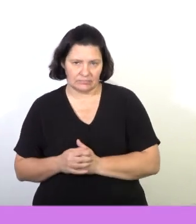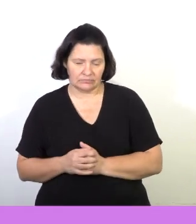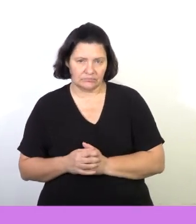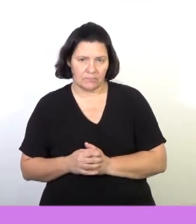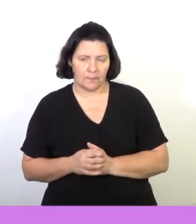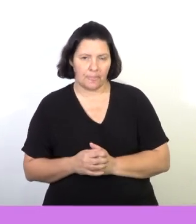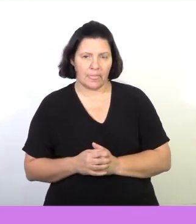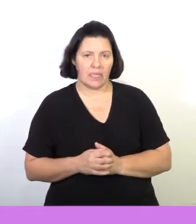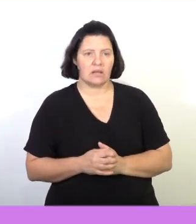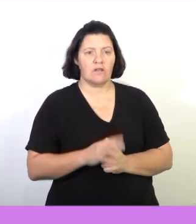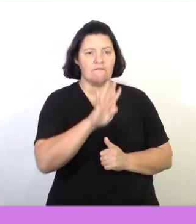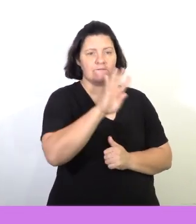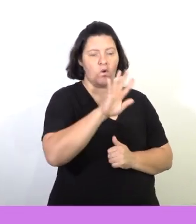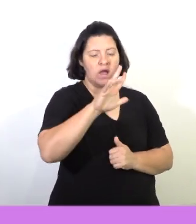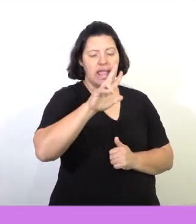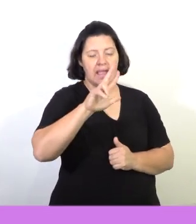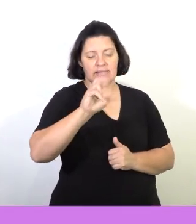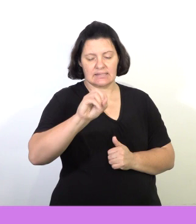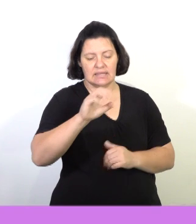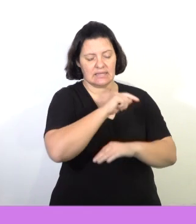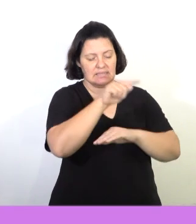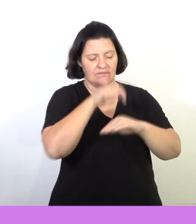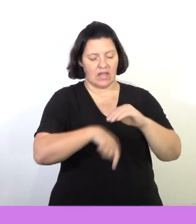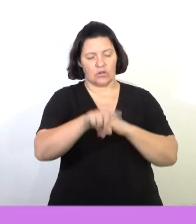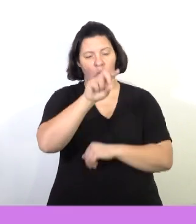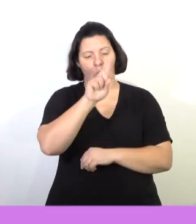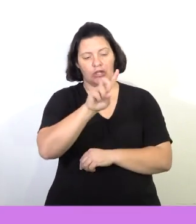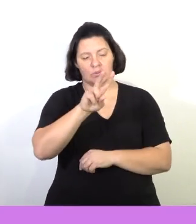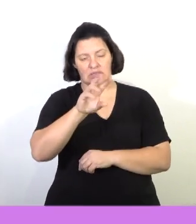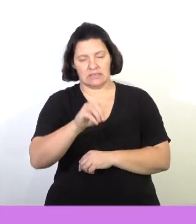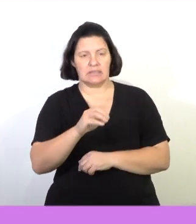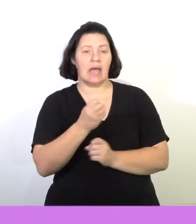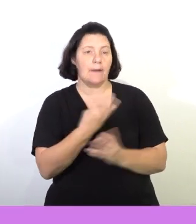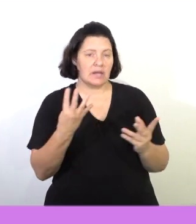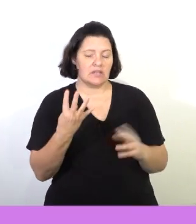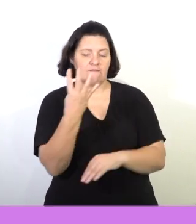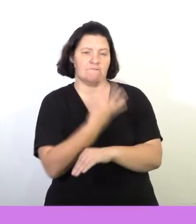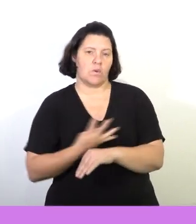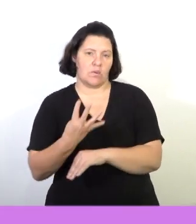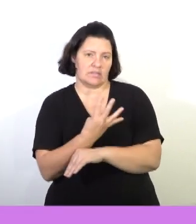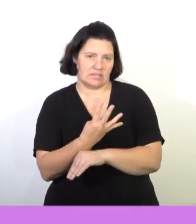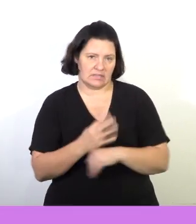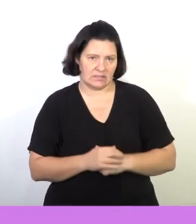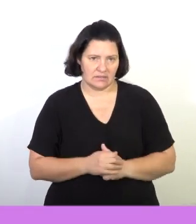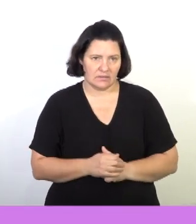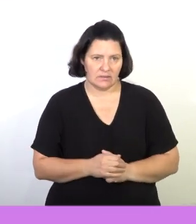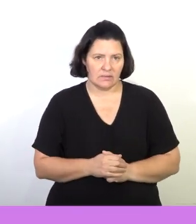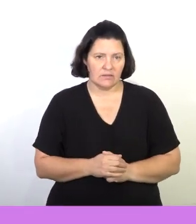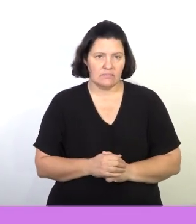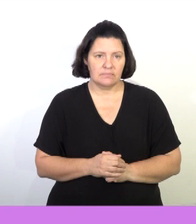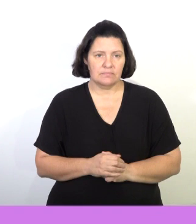of hours. So 480 divided by 120, it is 4